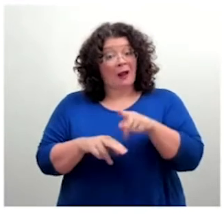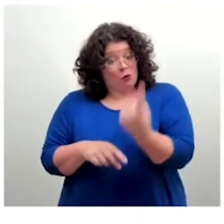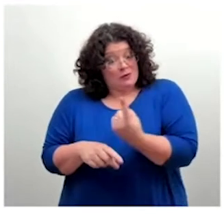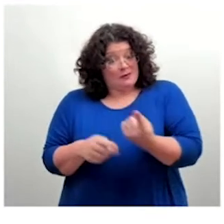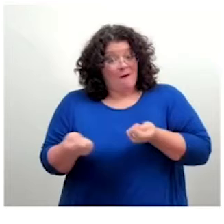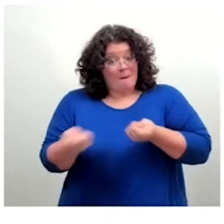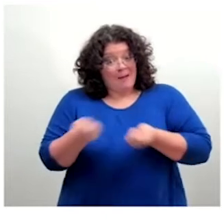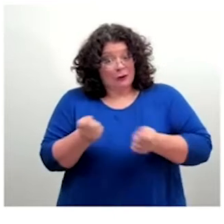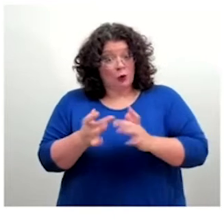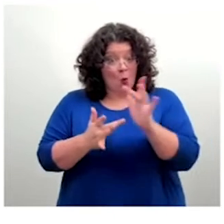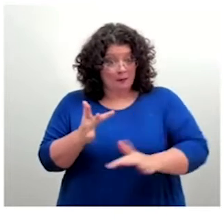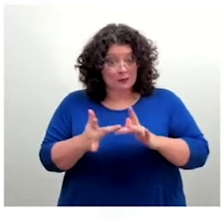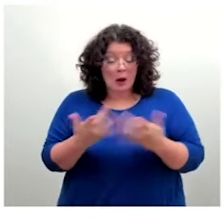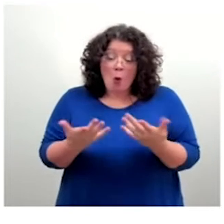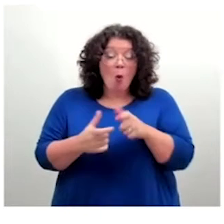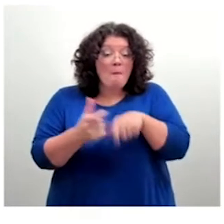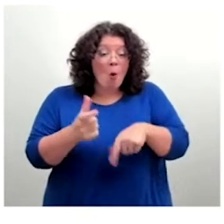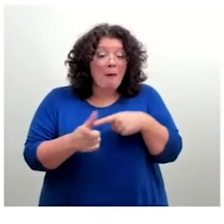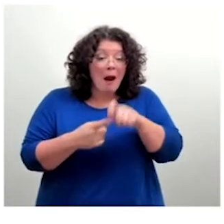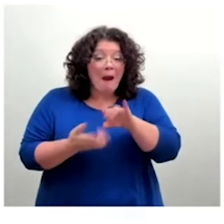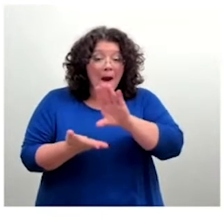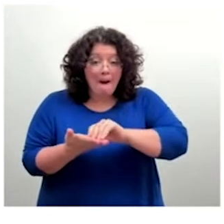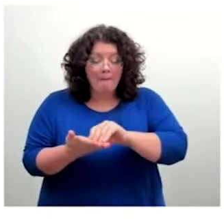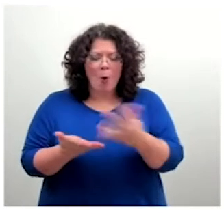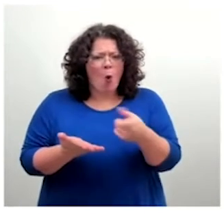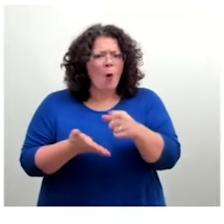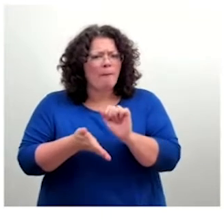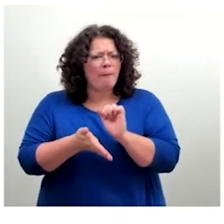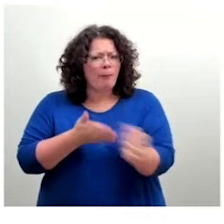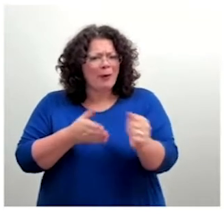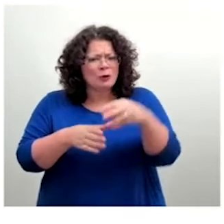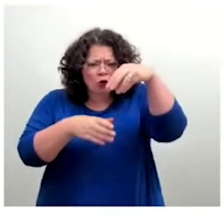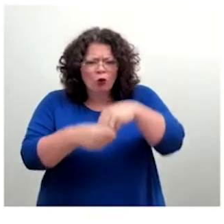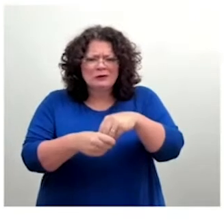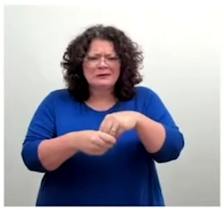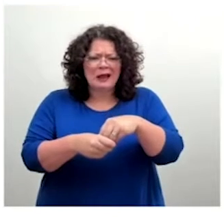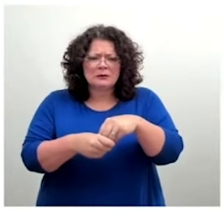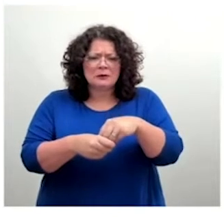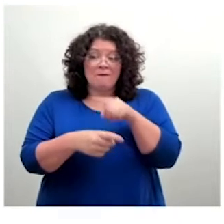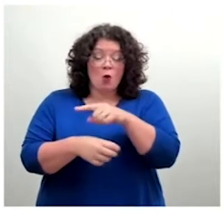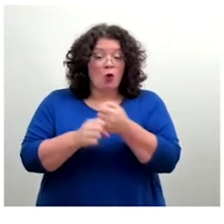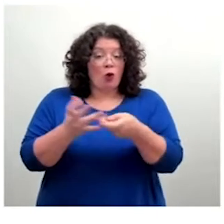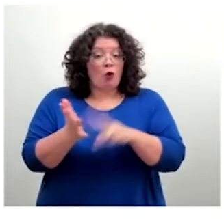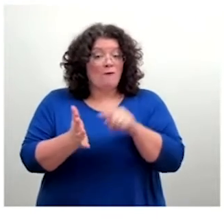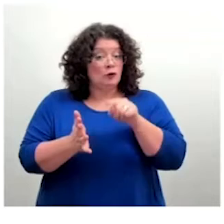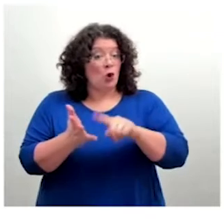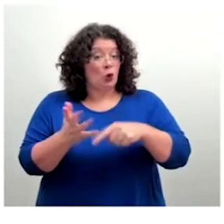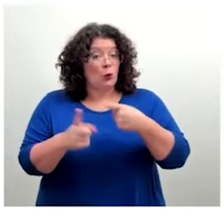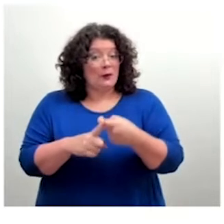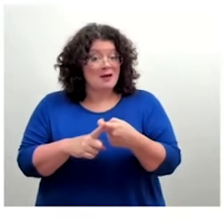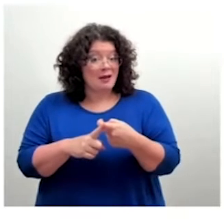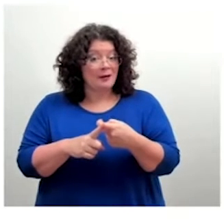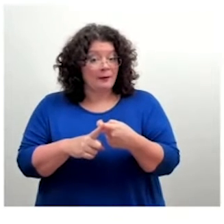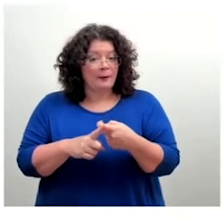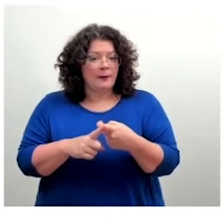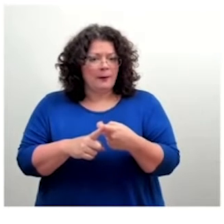Secondly, you need to check the accessibility of your website or app and publish documents by carrying out an accessibility audit. It's important to